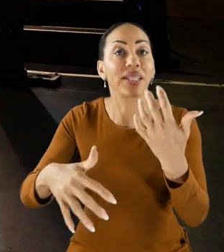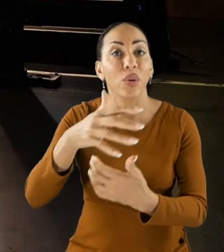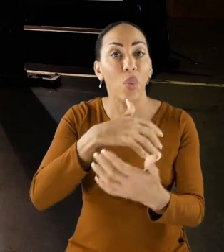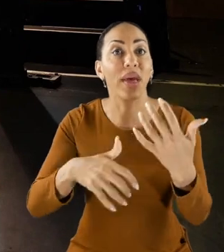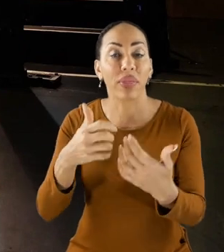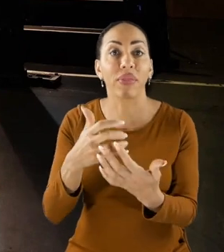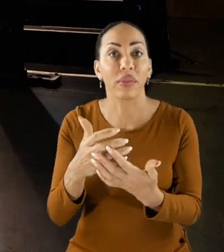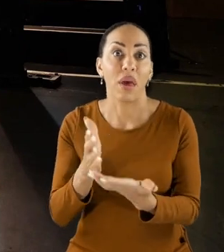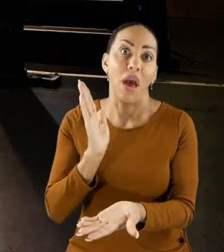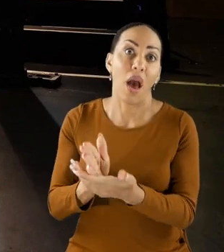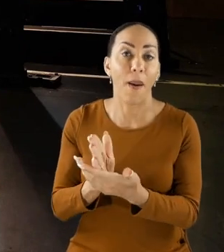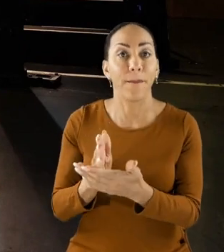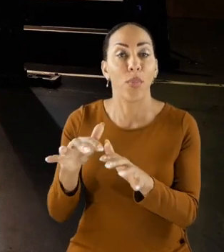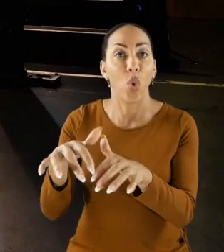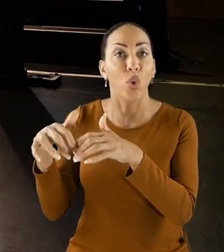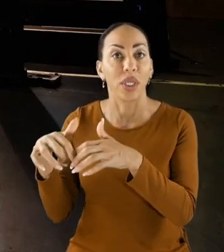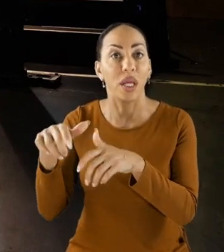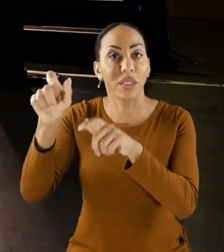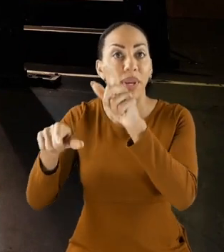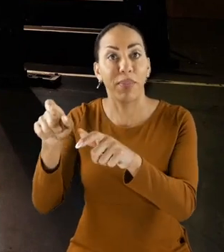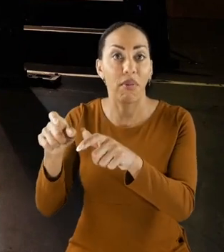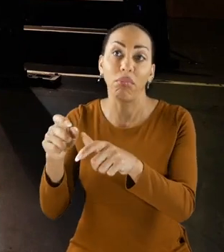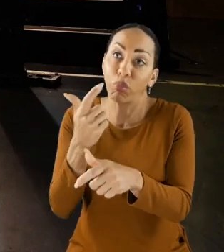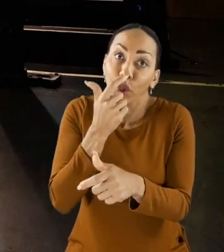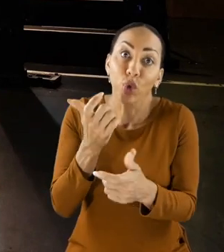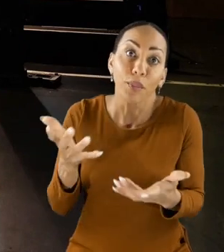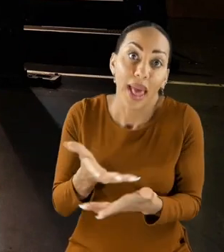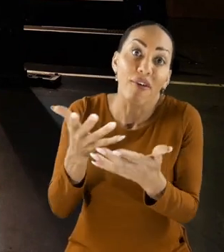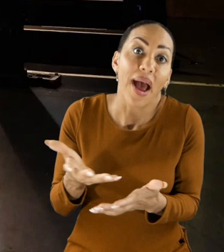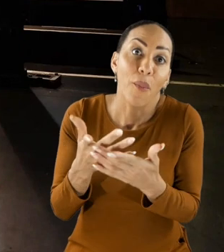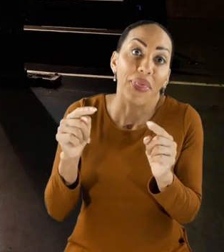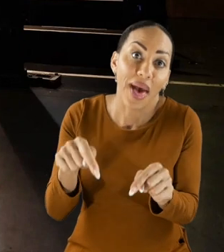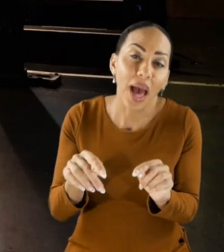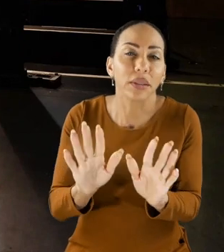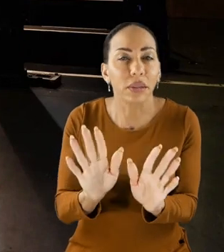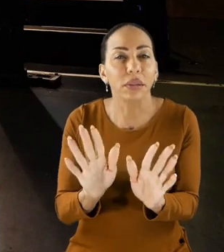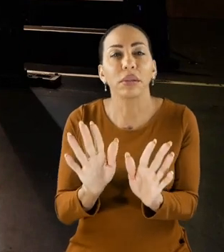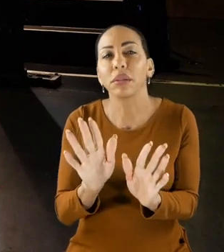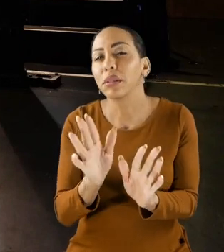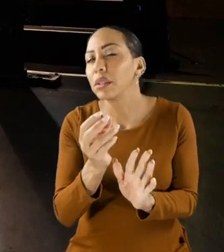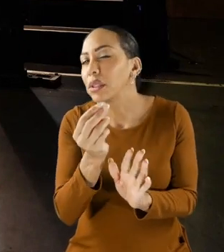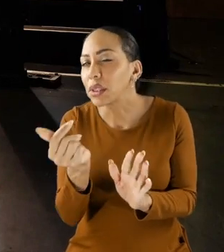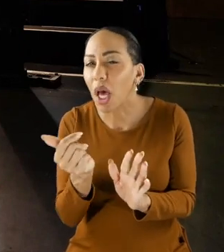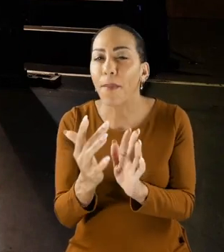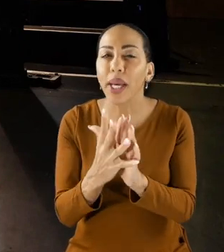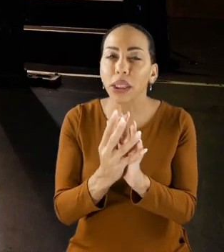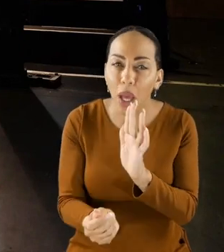No reason why you couldn't be a physical audience in there as well, actually, I guess. We could play around with those sorts of things. So